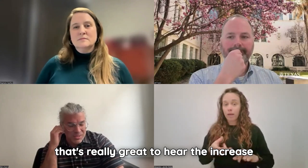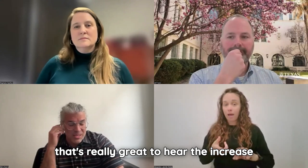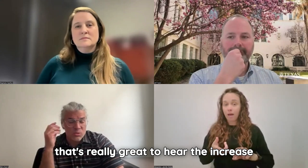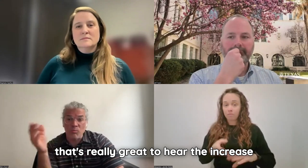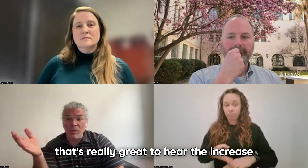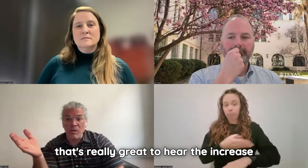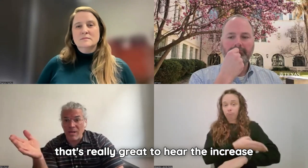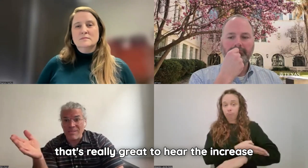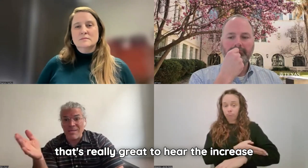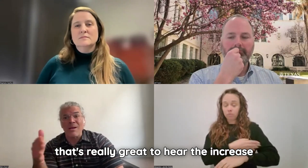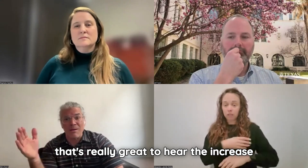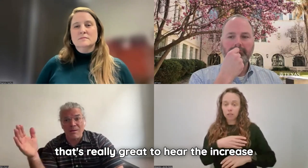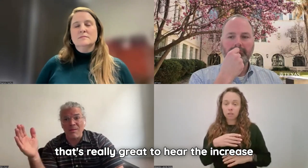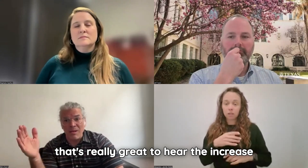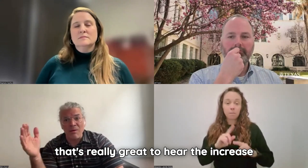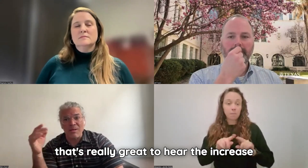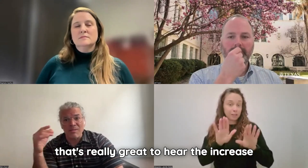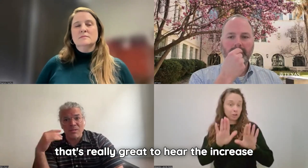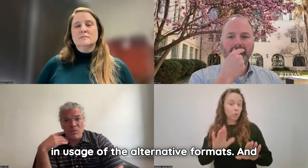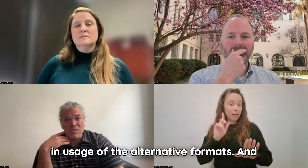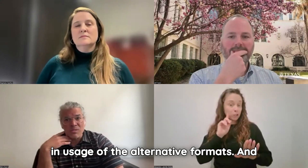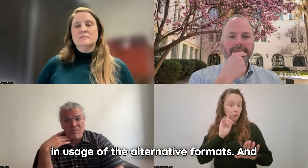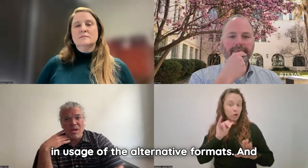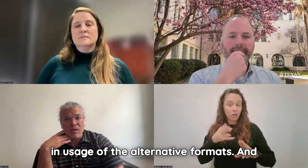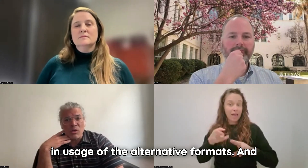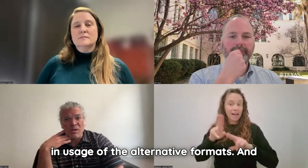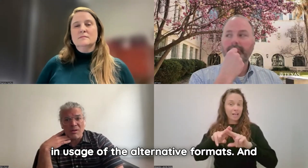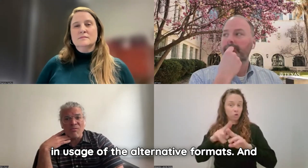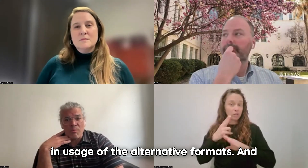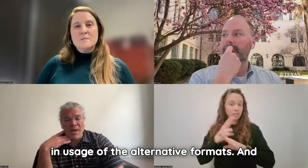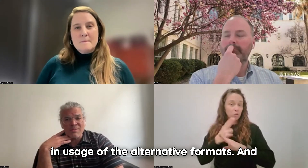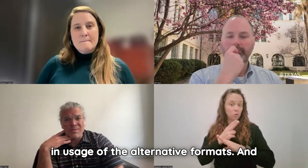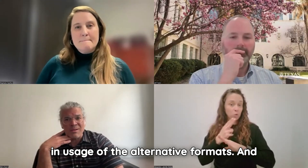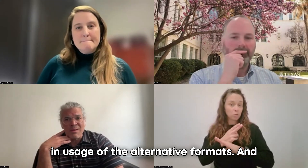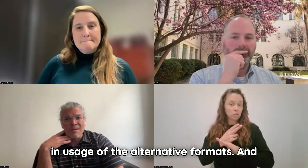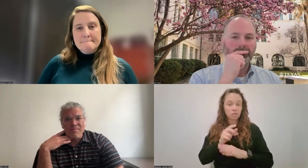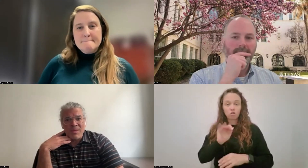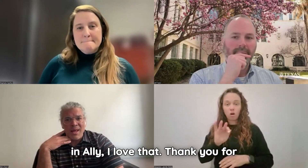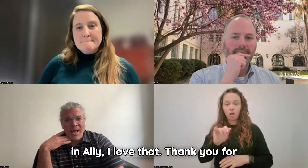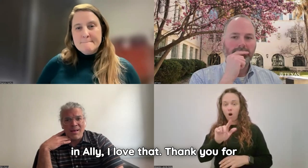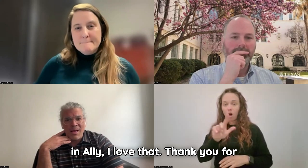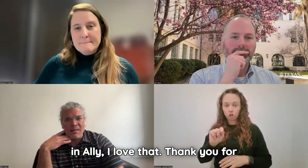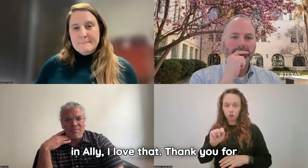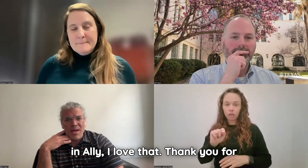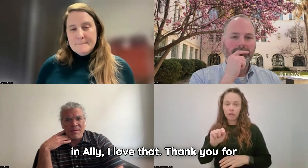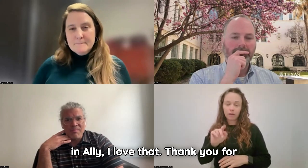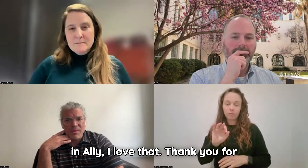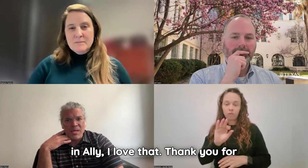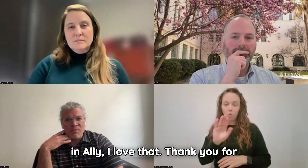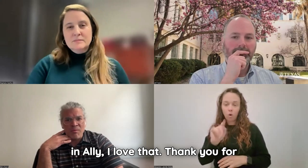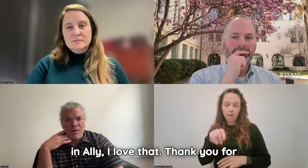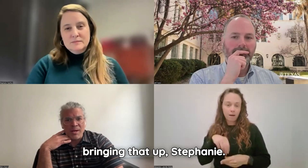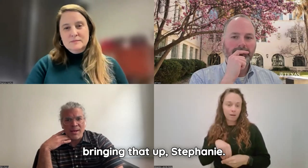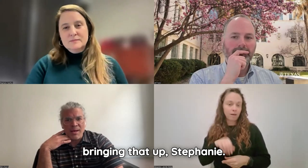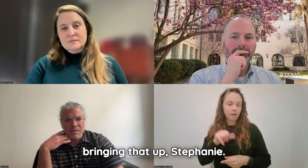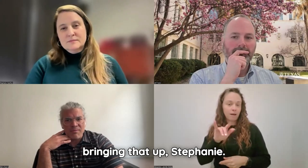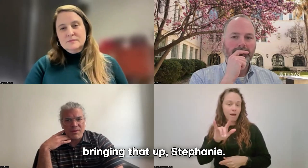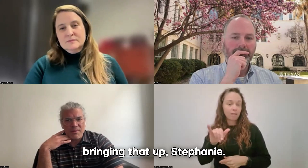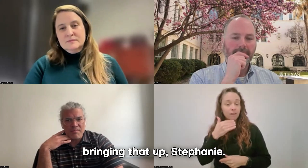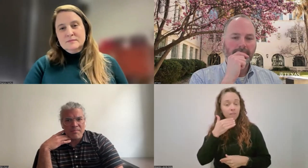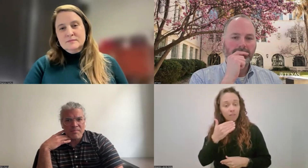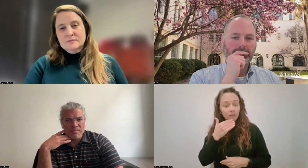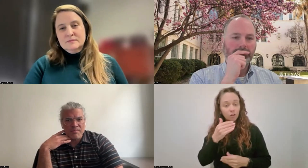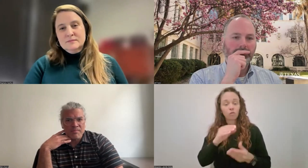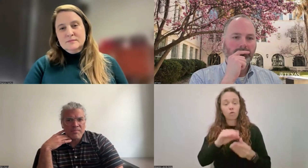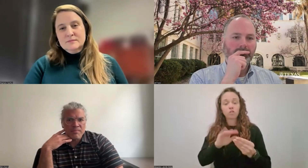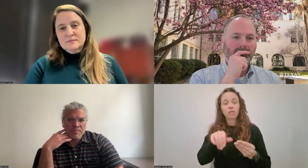but that's really great to hear the increase in usage of the alternative formats in Ally. I love that. Thank you for bringing that up,